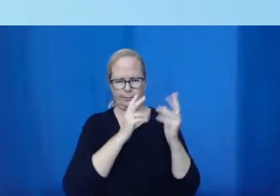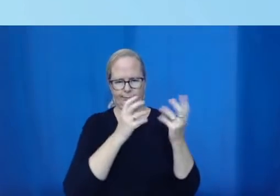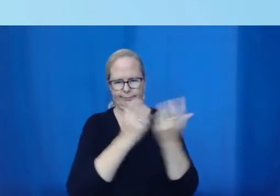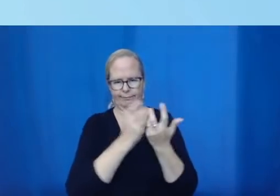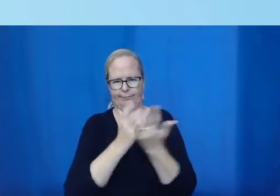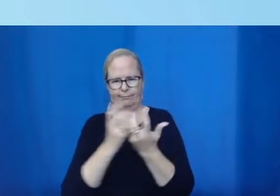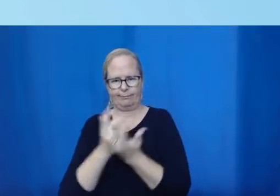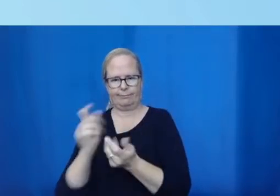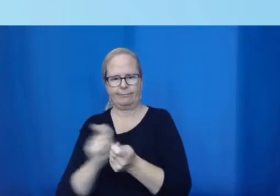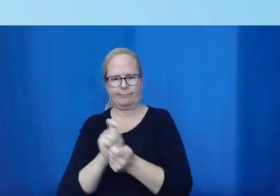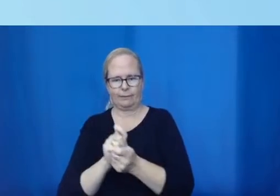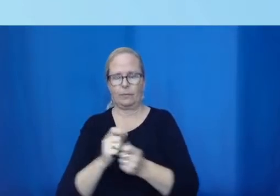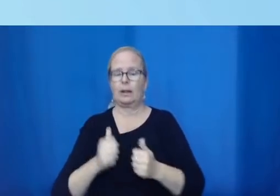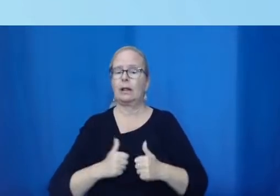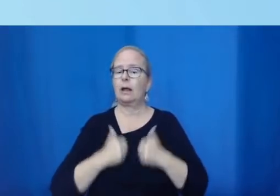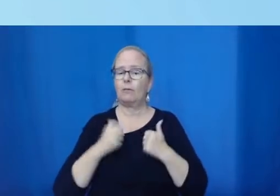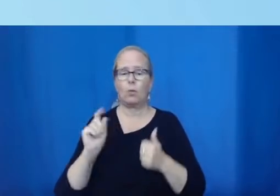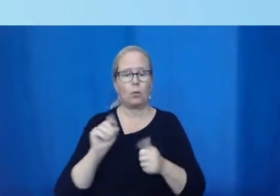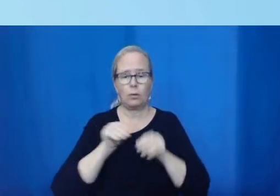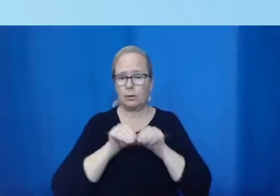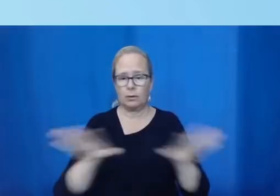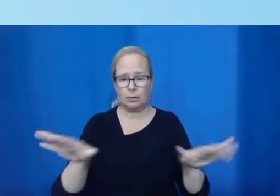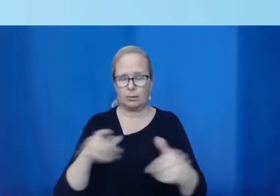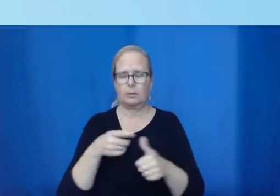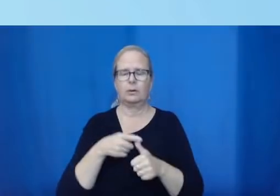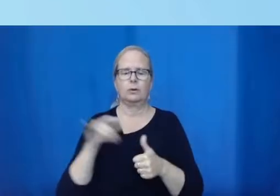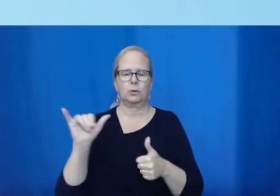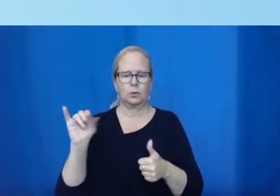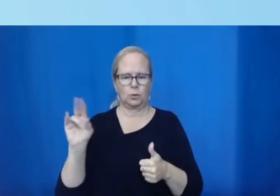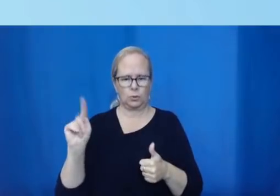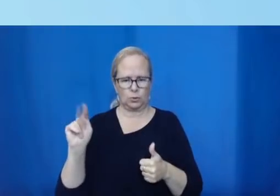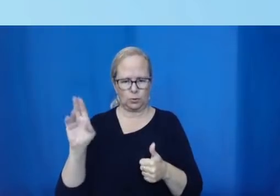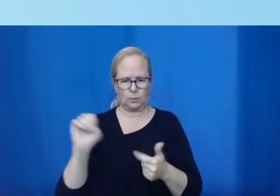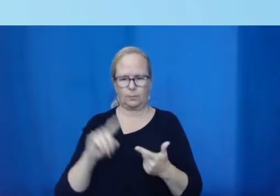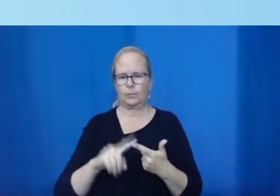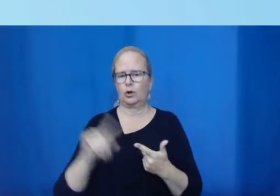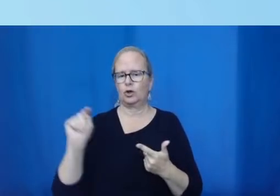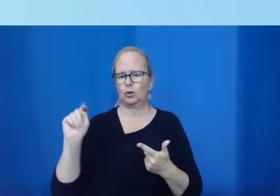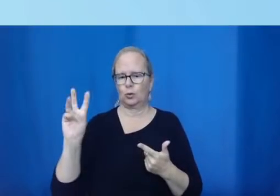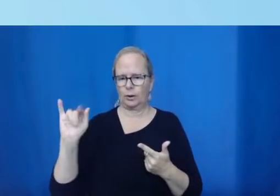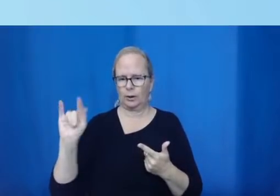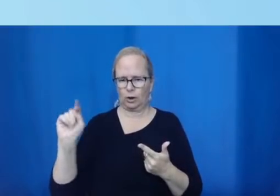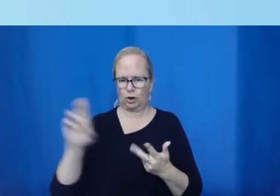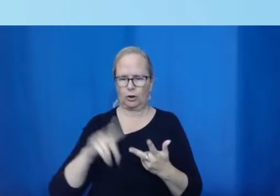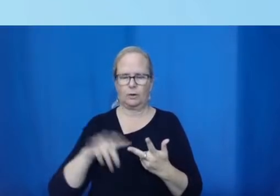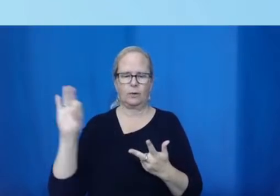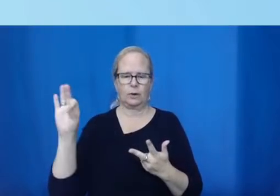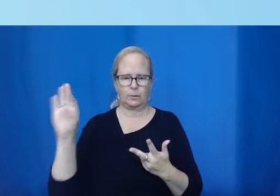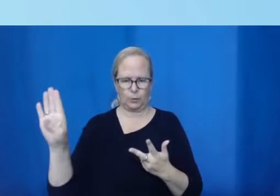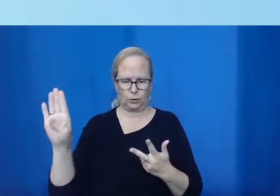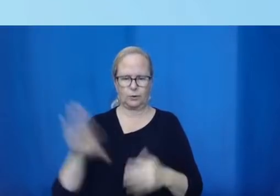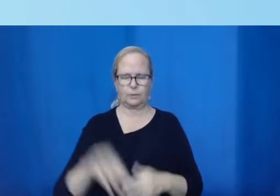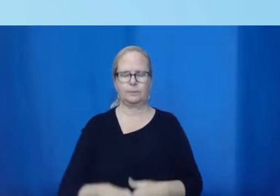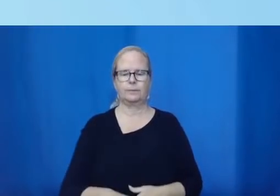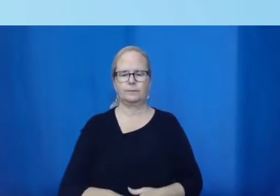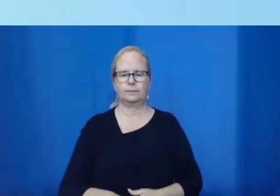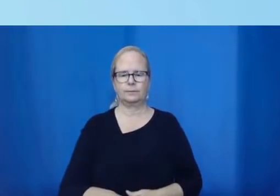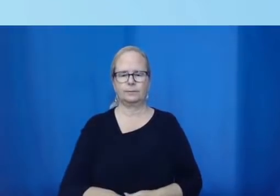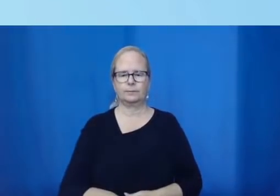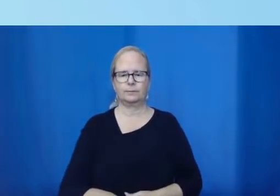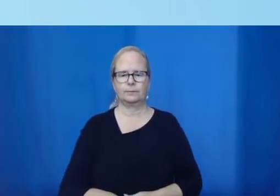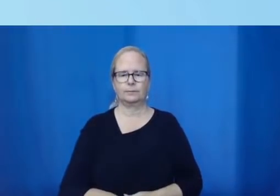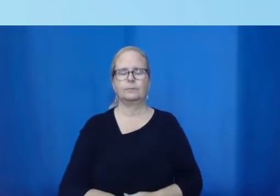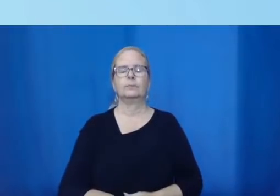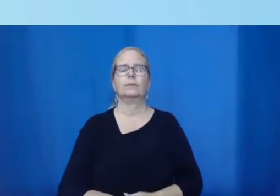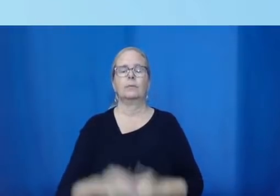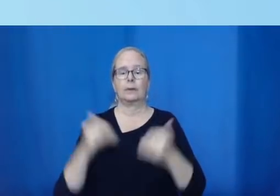doctors and experts. We will endeavour to bring timely, accurate updates on the COVID-19 crisis in Alberta and take questions from the media. The views of our panelists